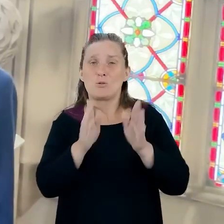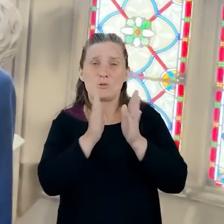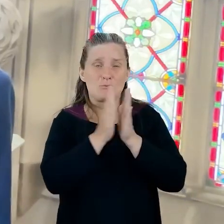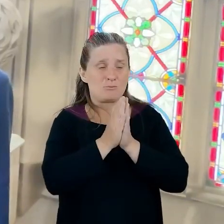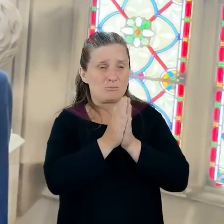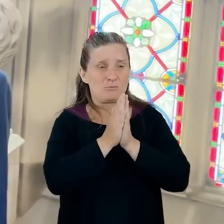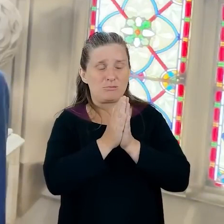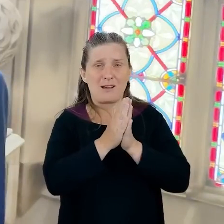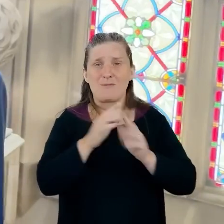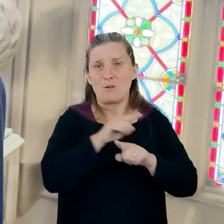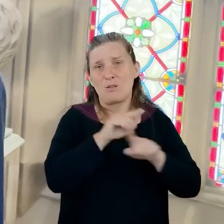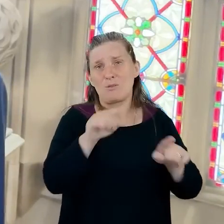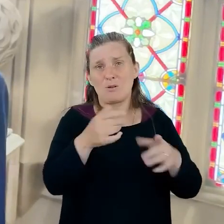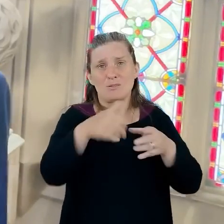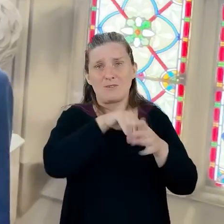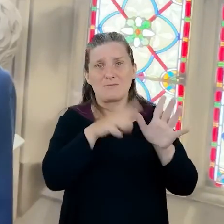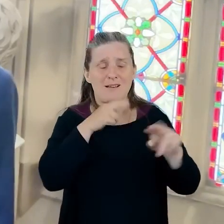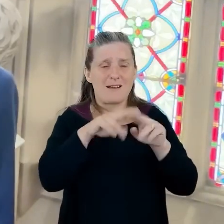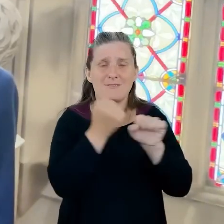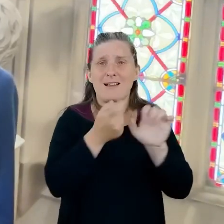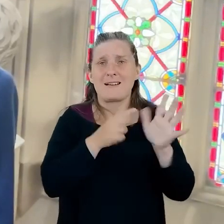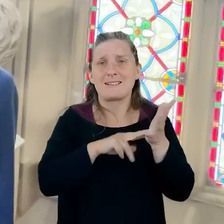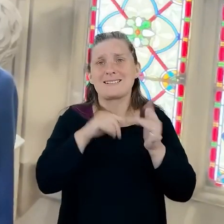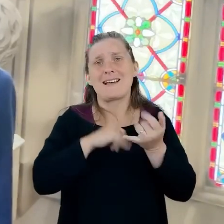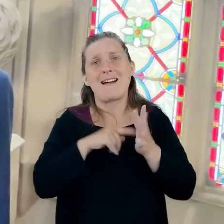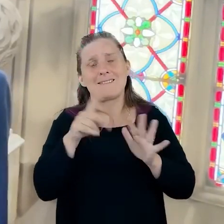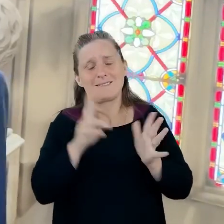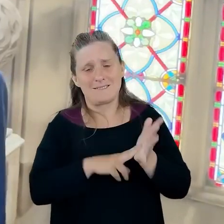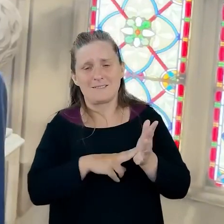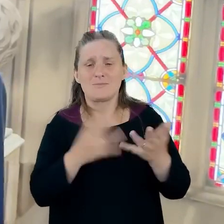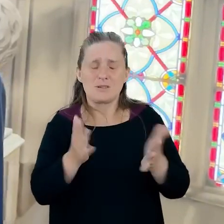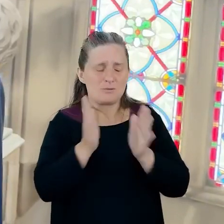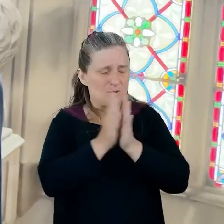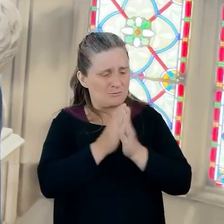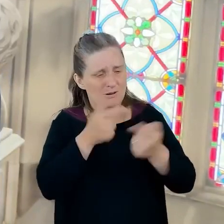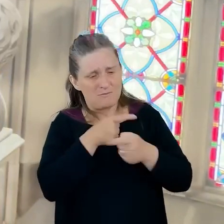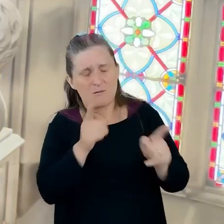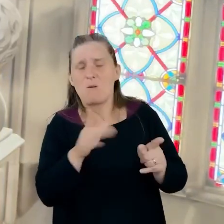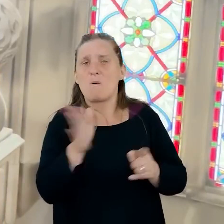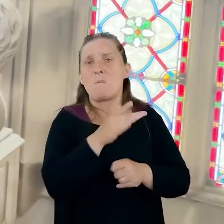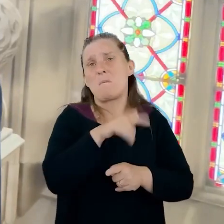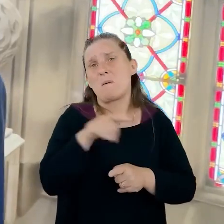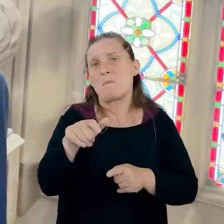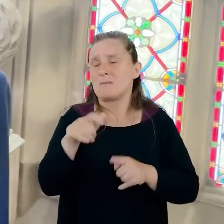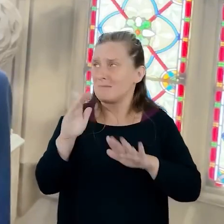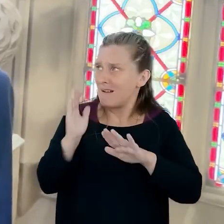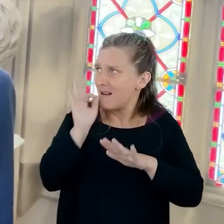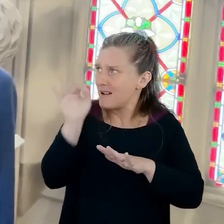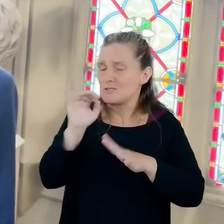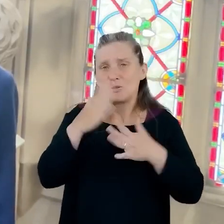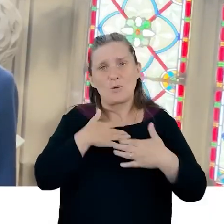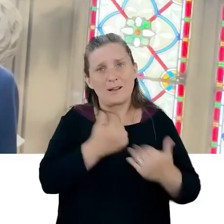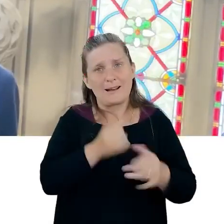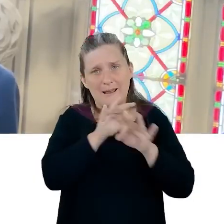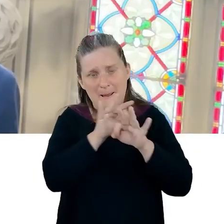are unwell in our own communities and families. Pour out your love, all people in need this day, and bring your healing and